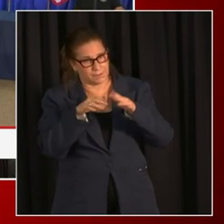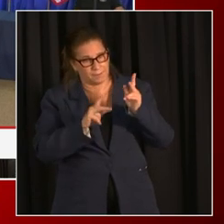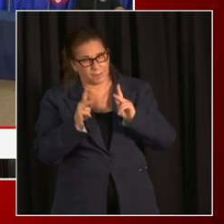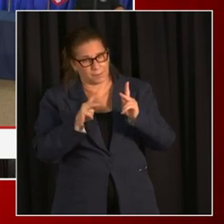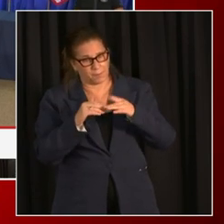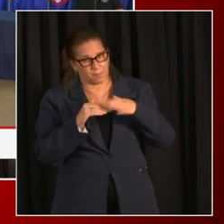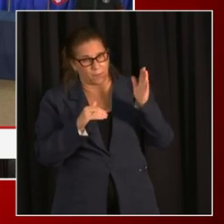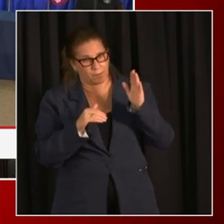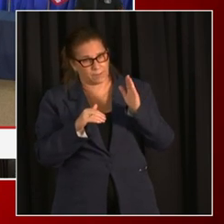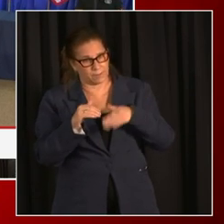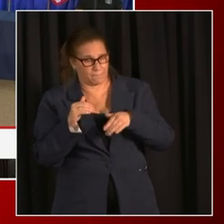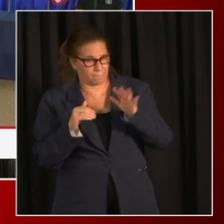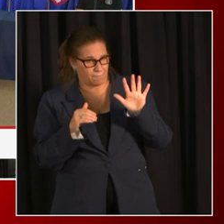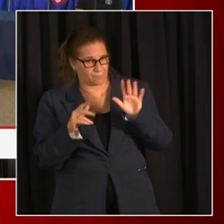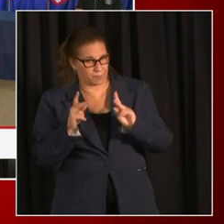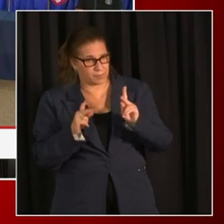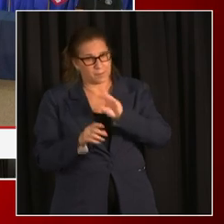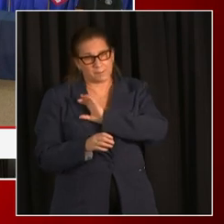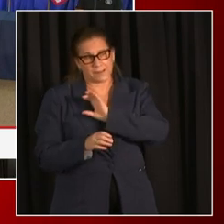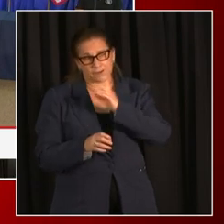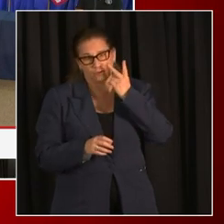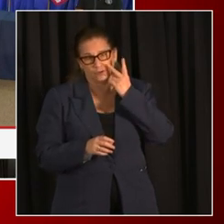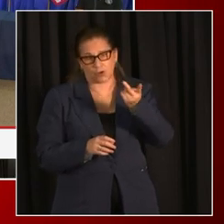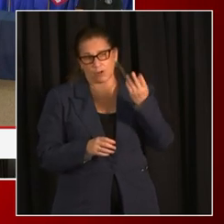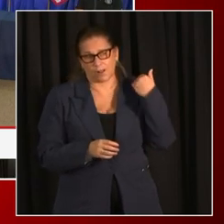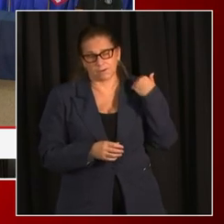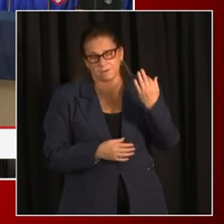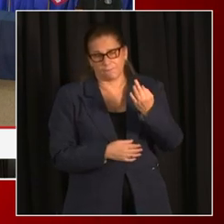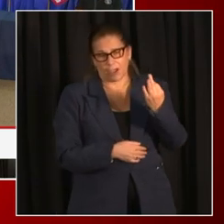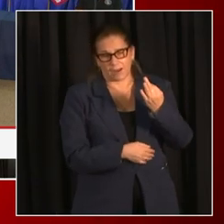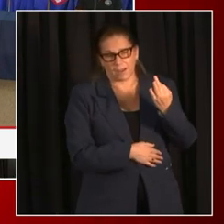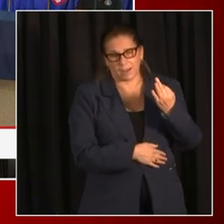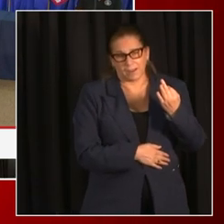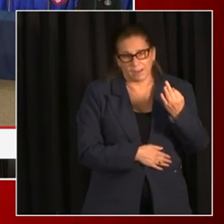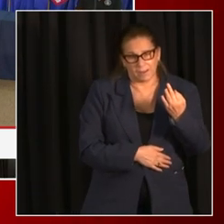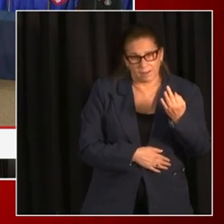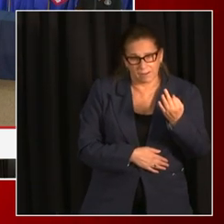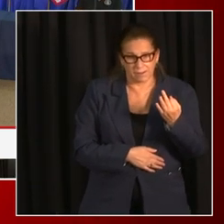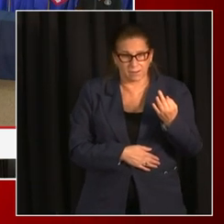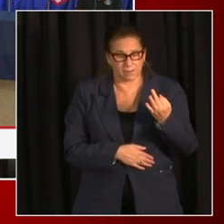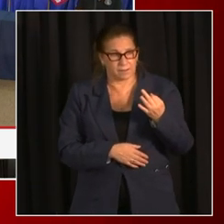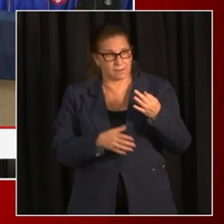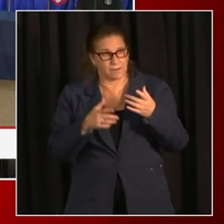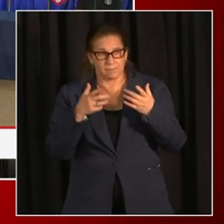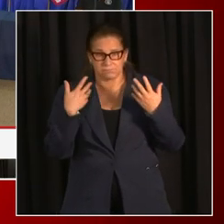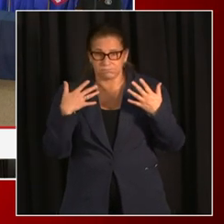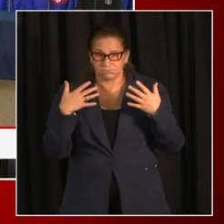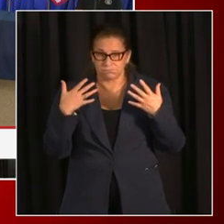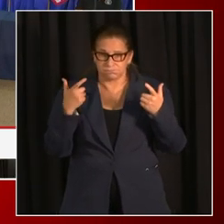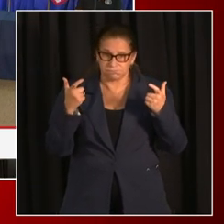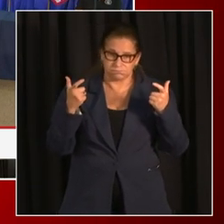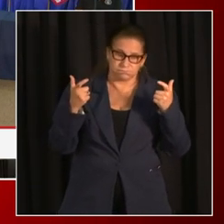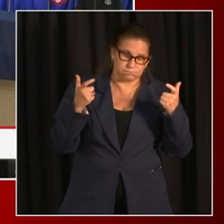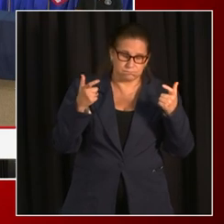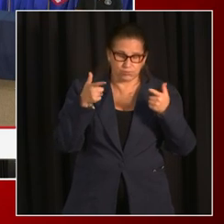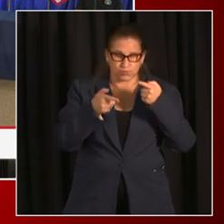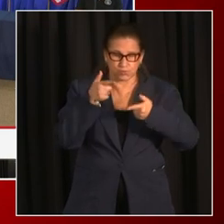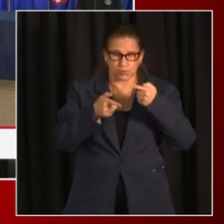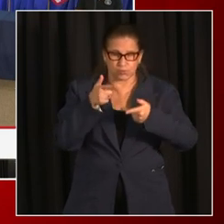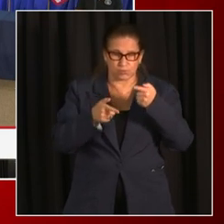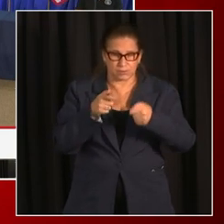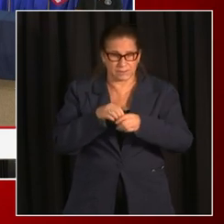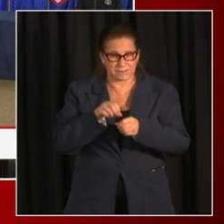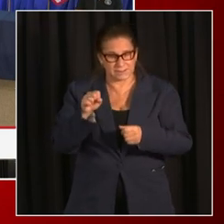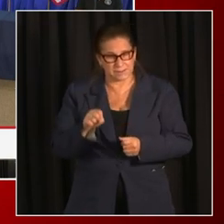to prioritize. On Friday, though, we had reported, and this is in regards to the mass shooting that happened in Southeast, we had learned that the